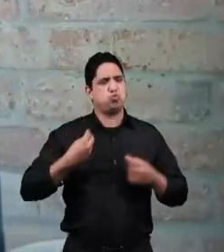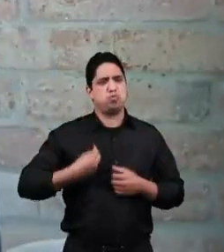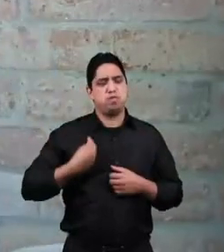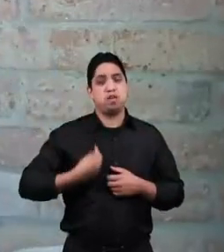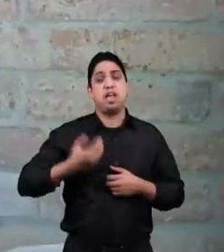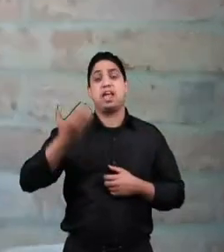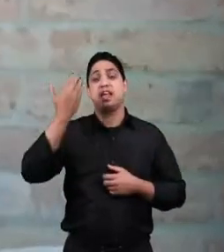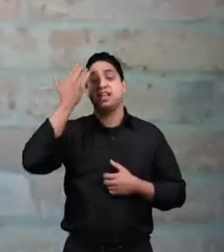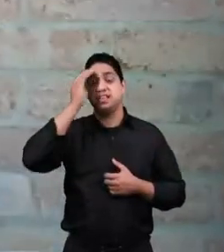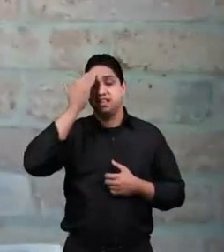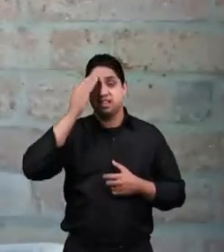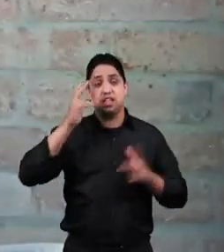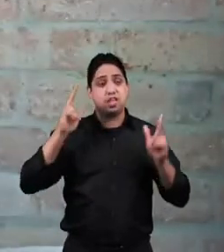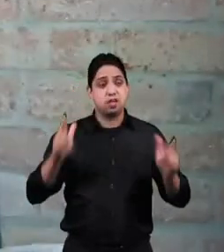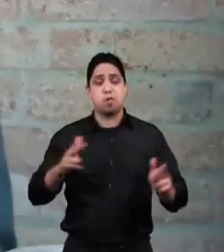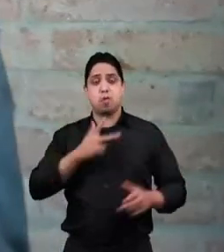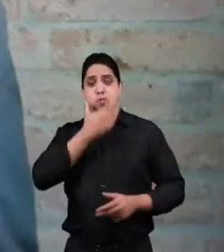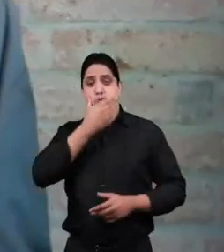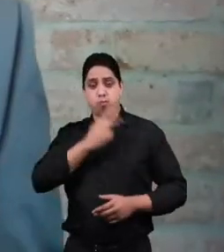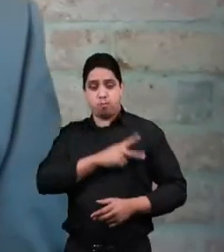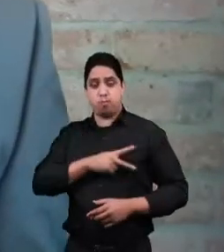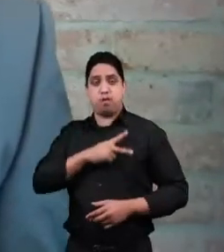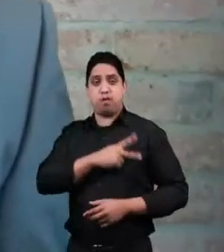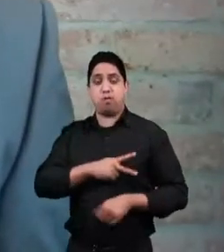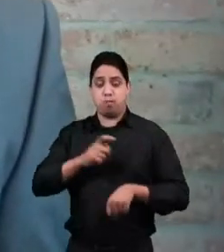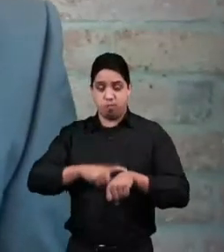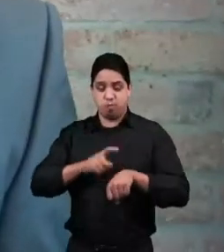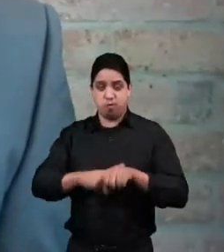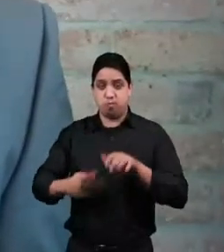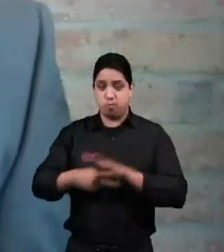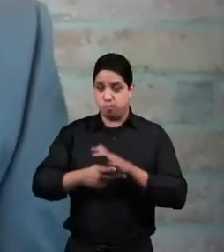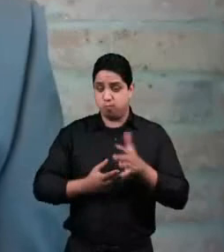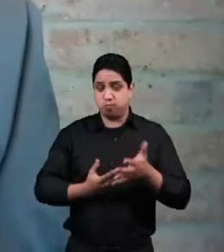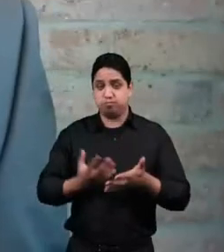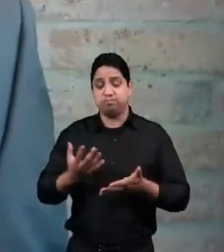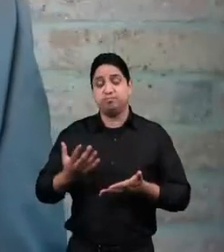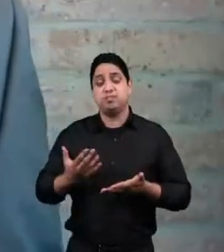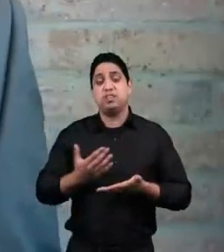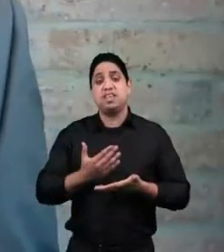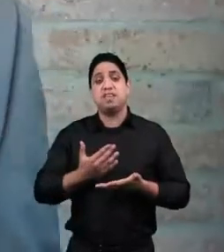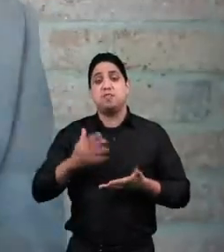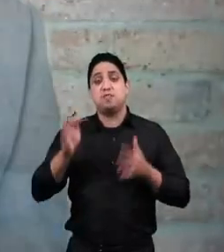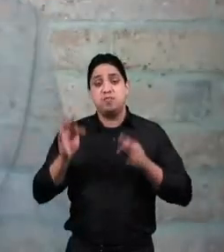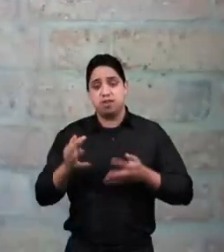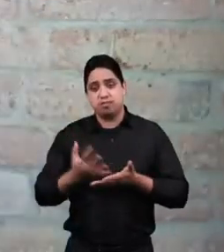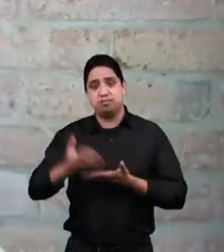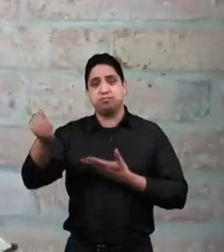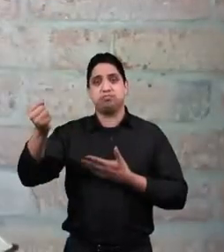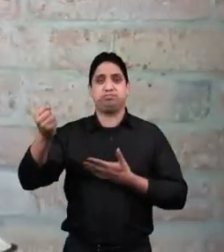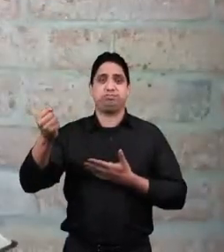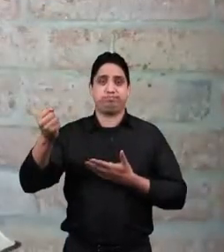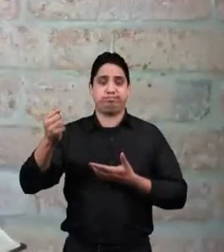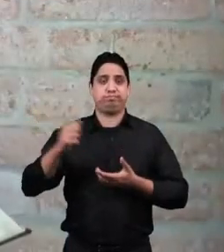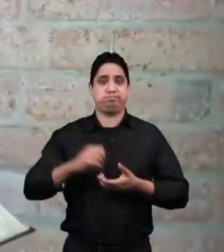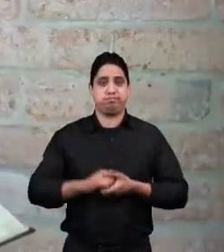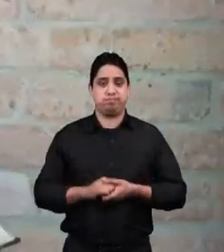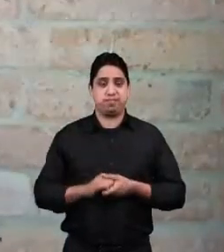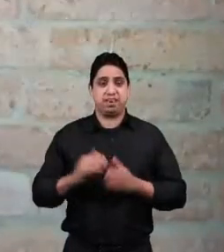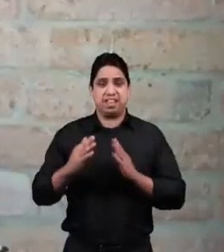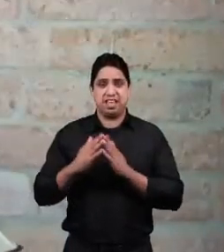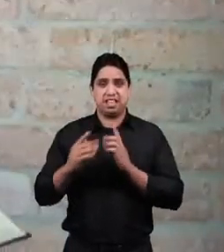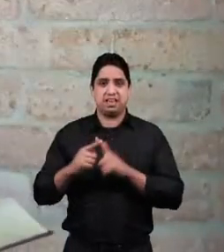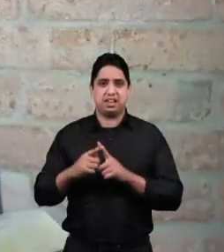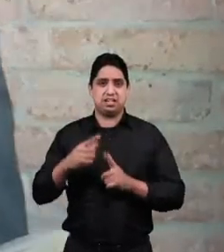at everything it passed through and understand, as Paul did, the moment of departure of the church.